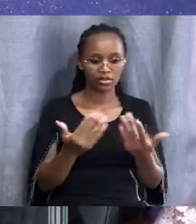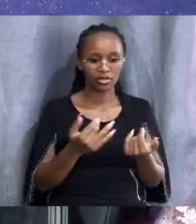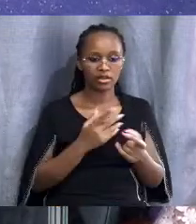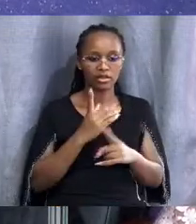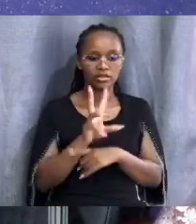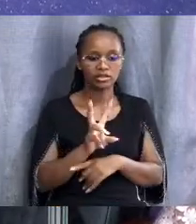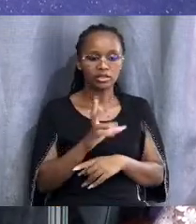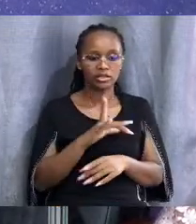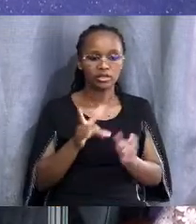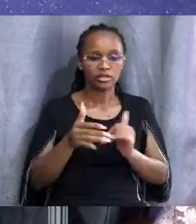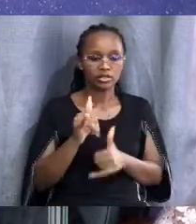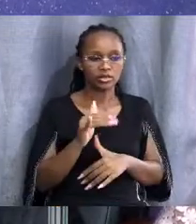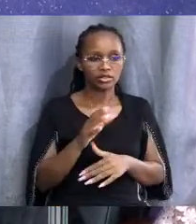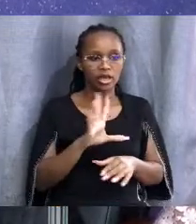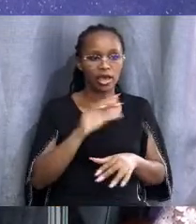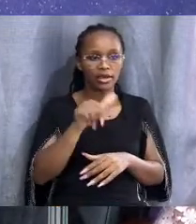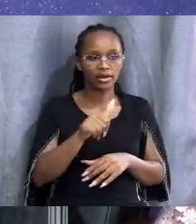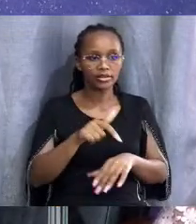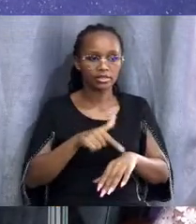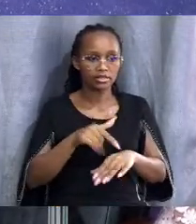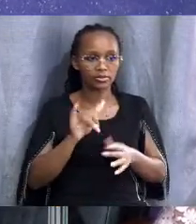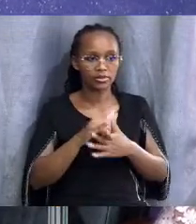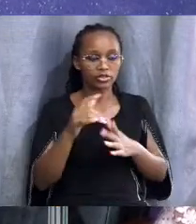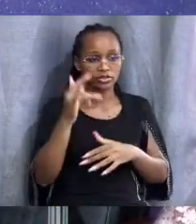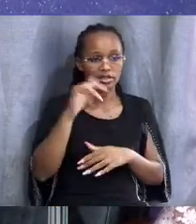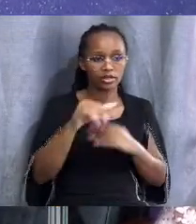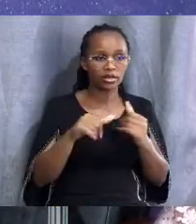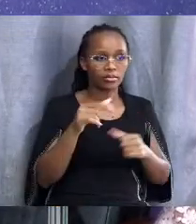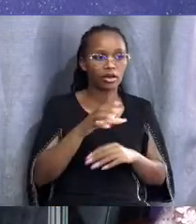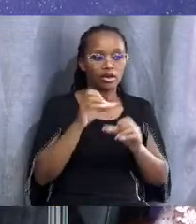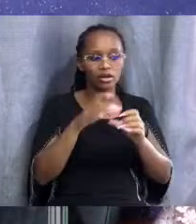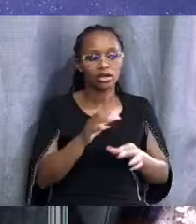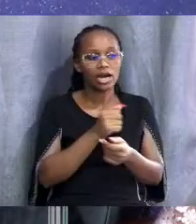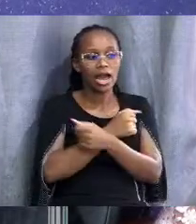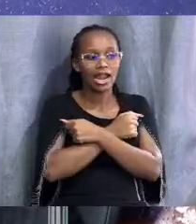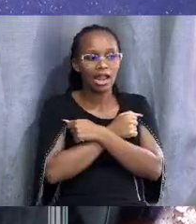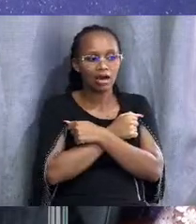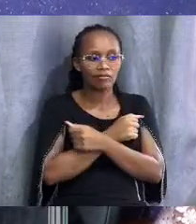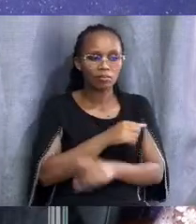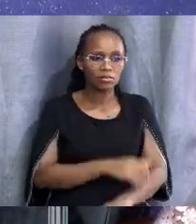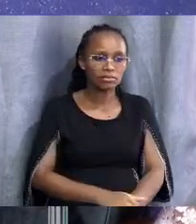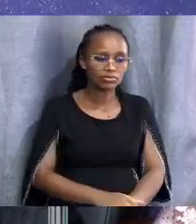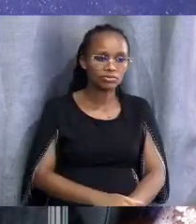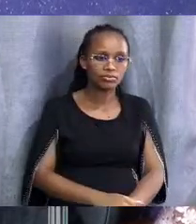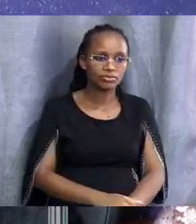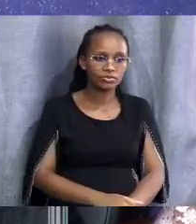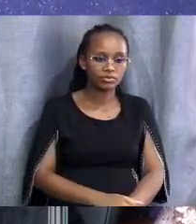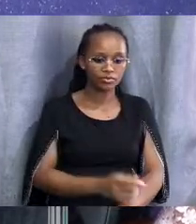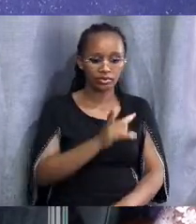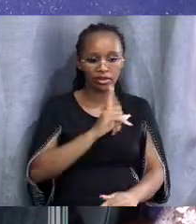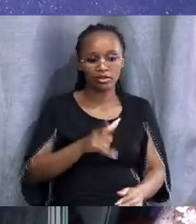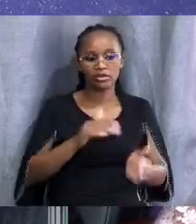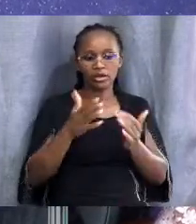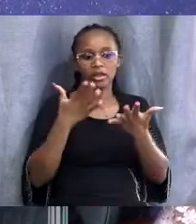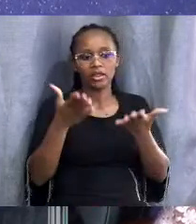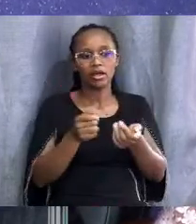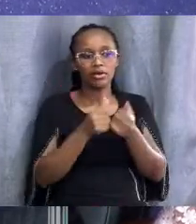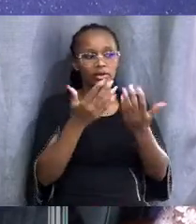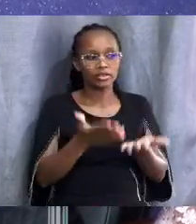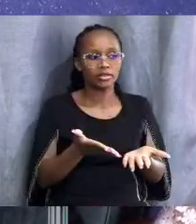God. At any given one time that you think of the lost loved one, God is there for